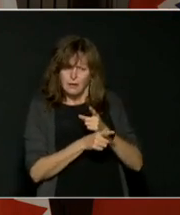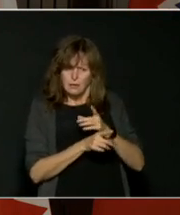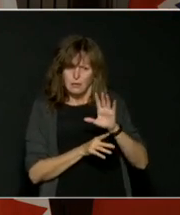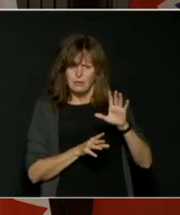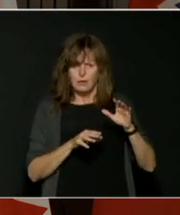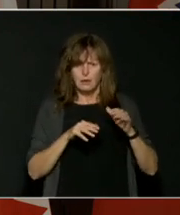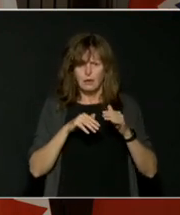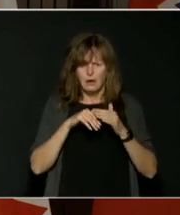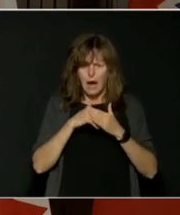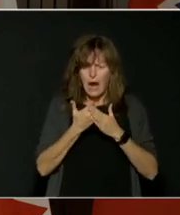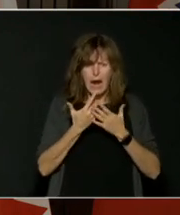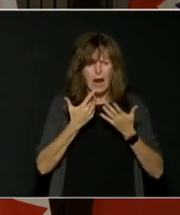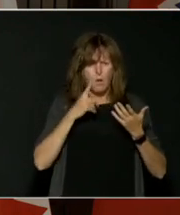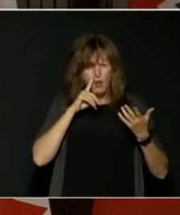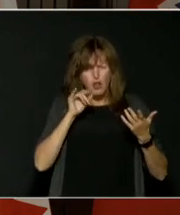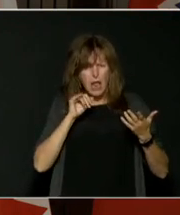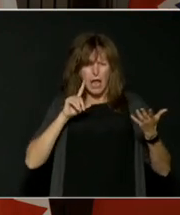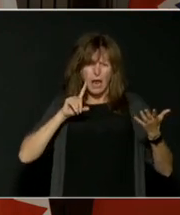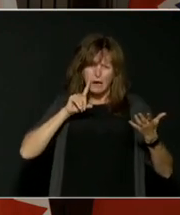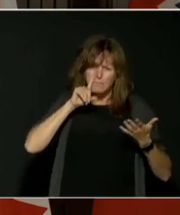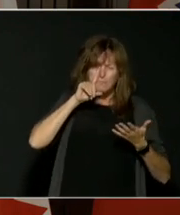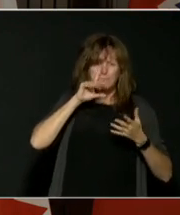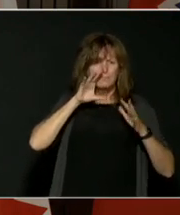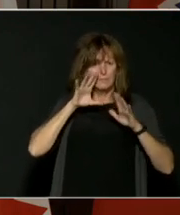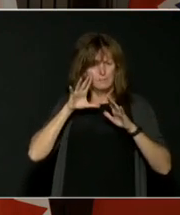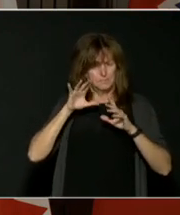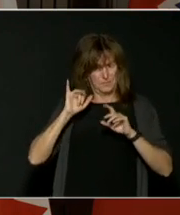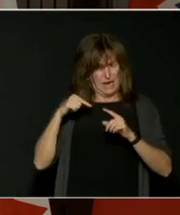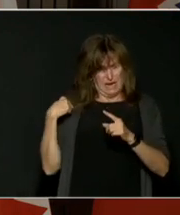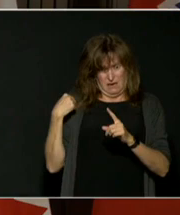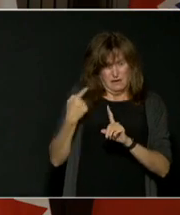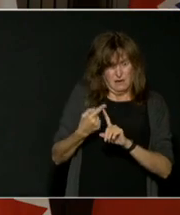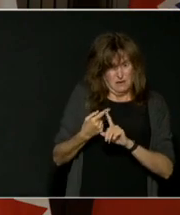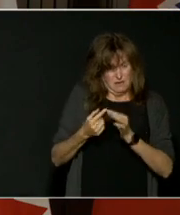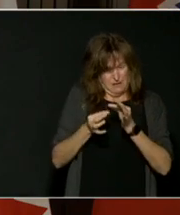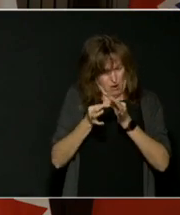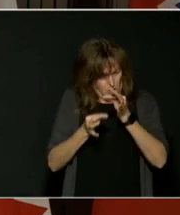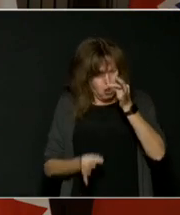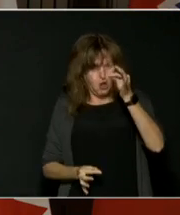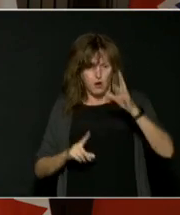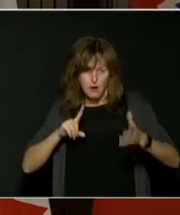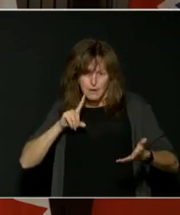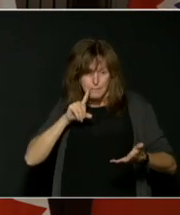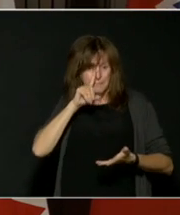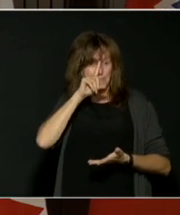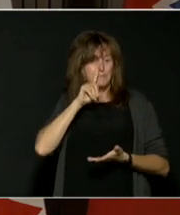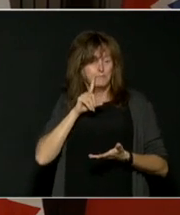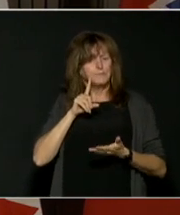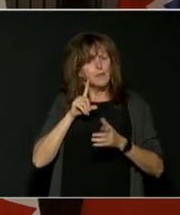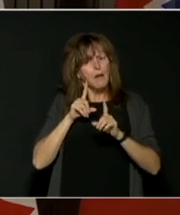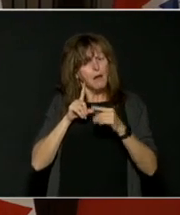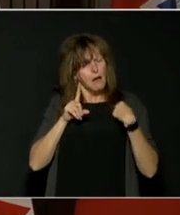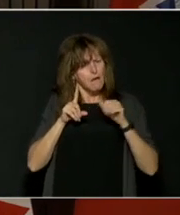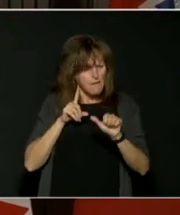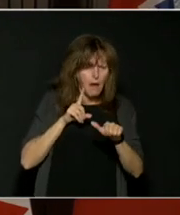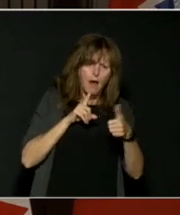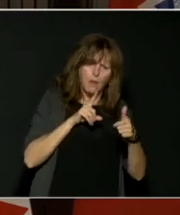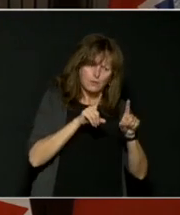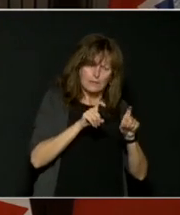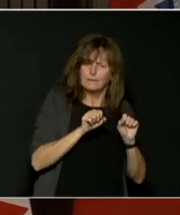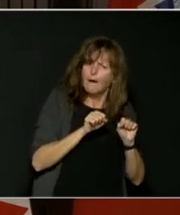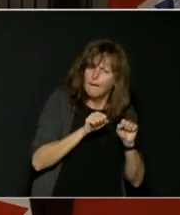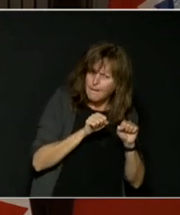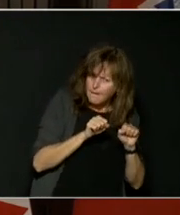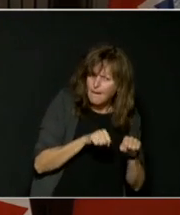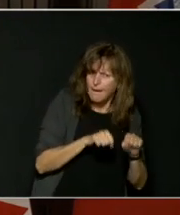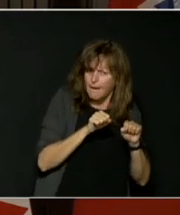classic one has been a nasopharyngeal swab. There are newer collection ways to collect specimens, and that includes a